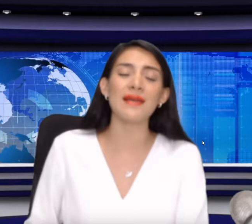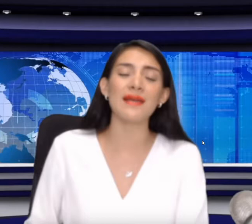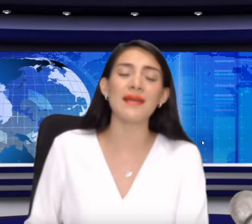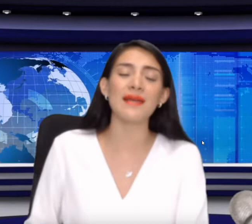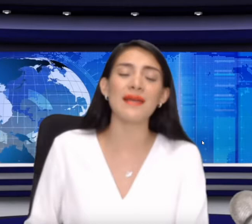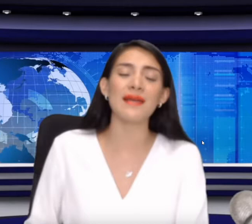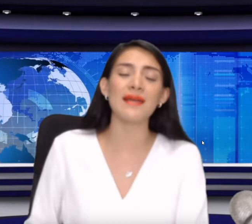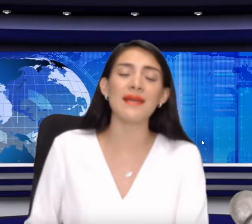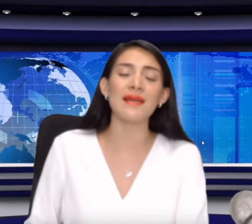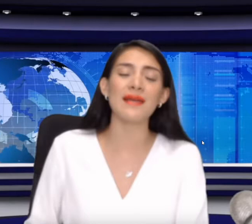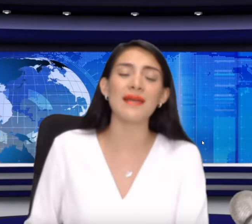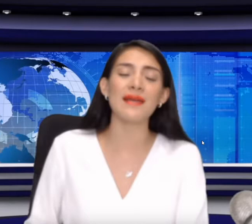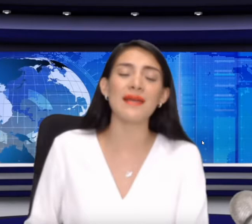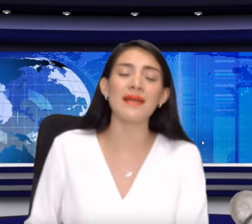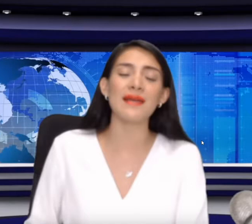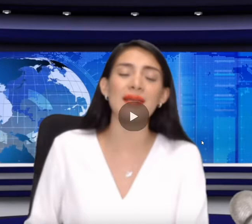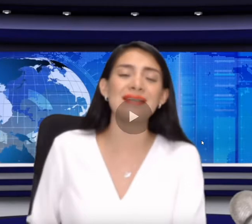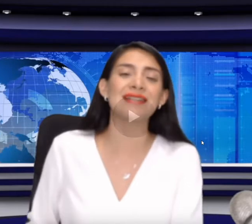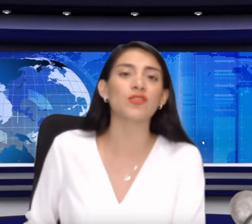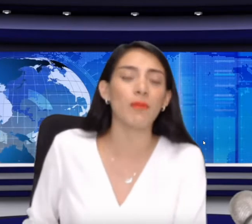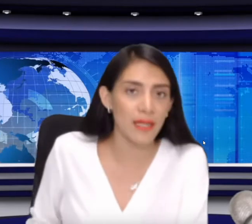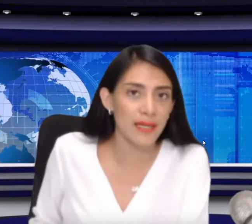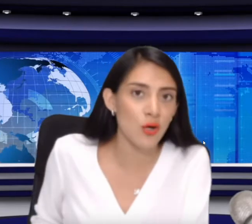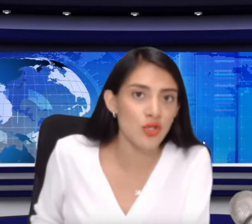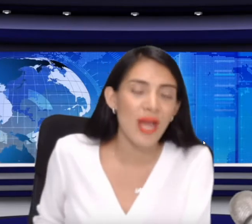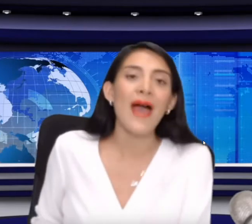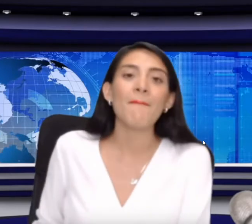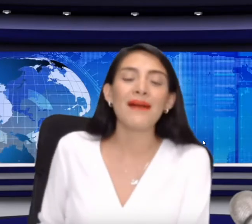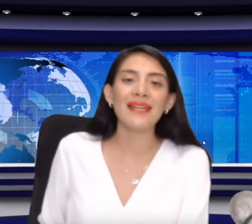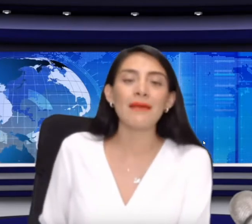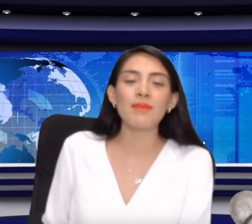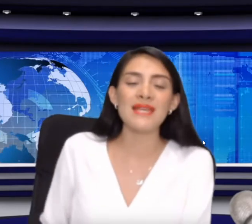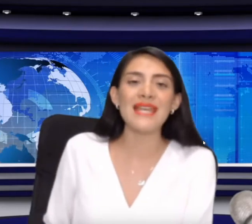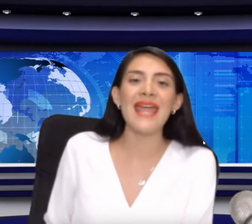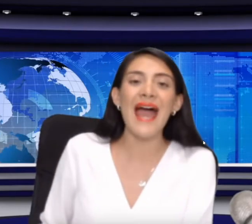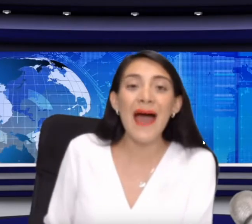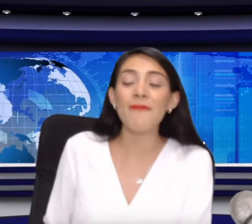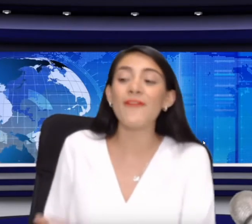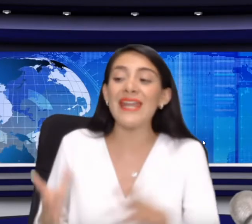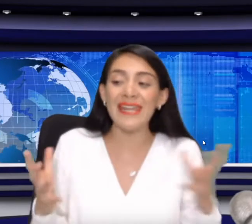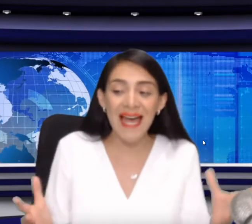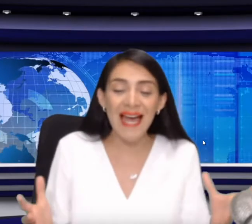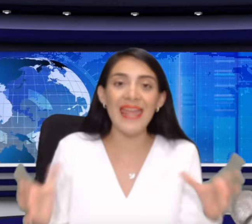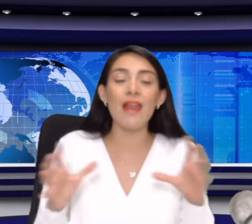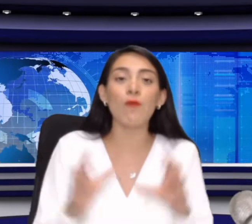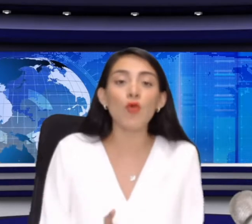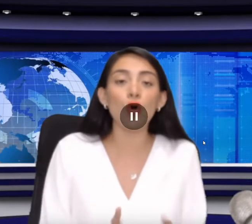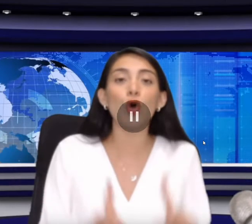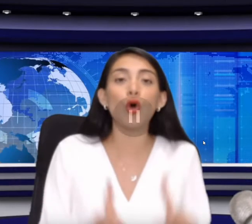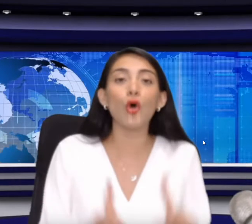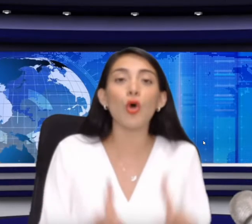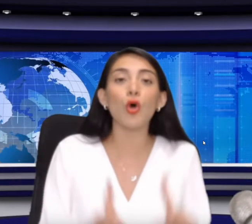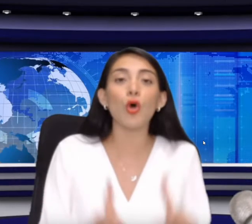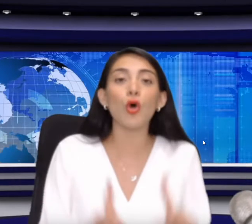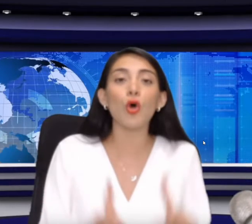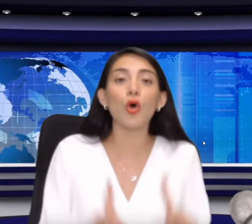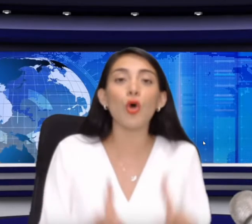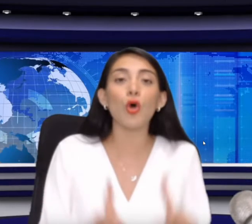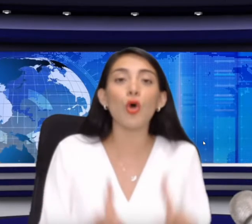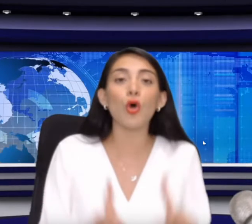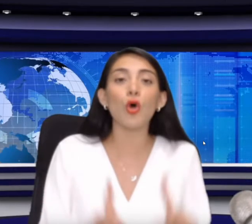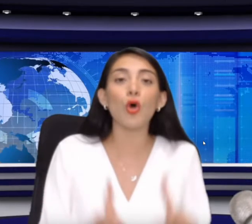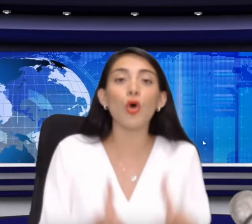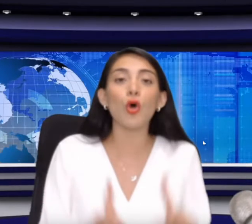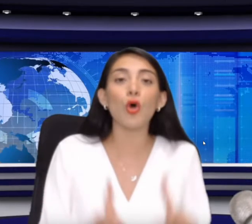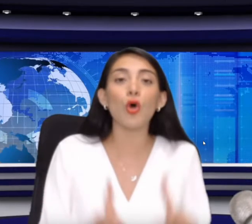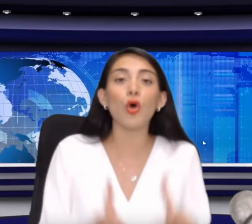support financially. centroamericanos para que empiece a frenar el flujo So he gave them